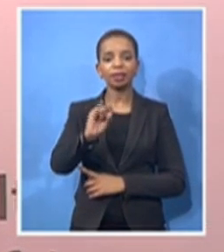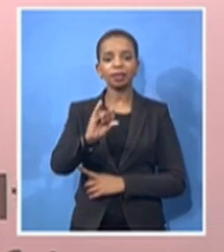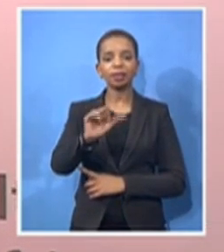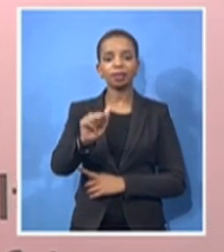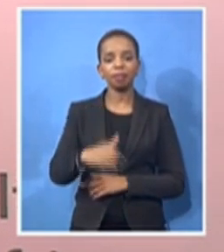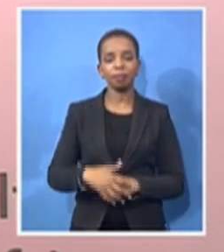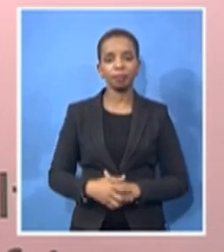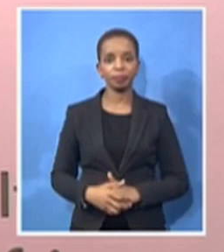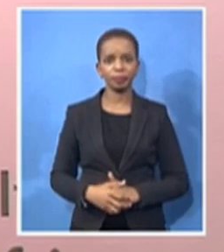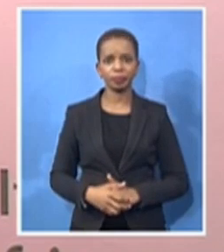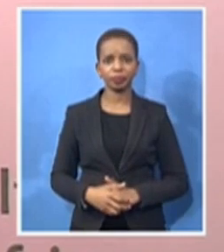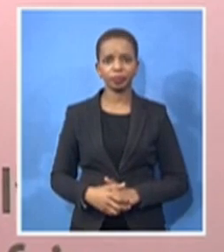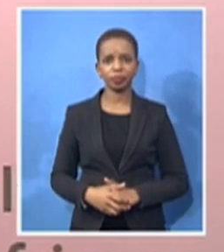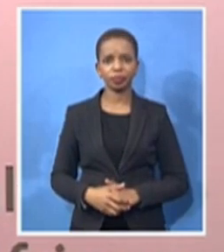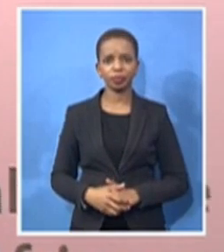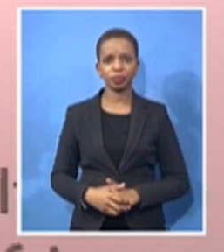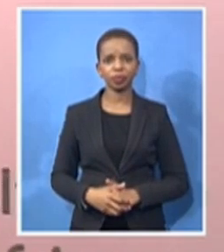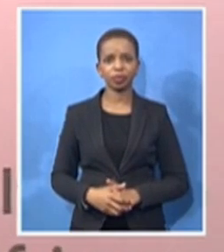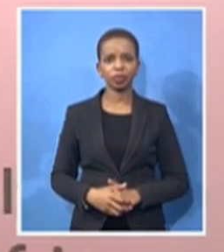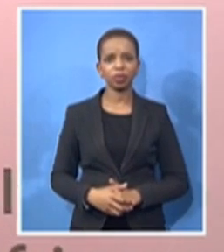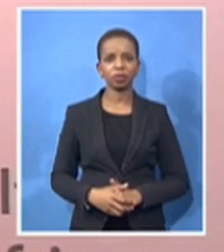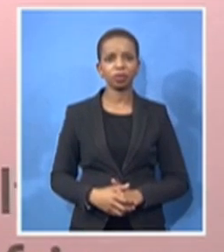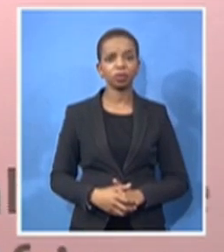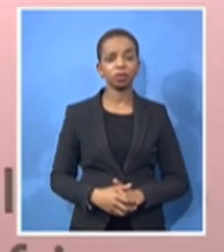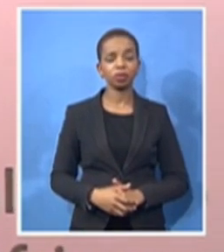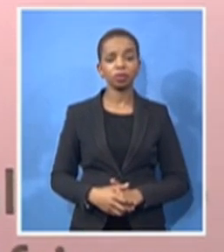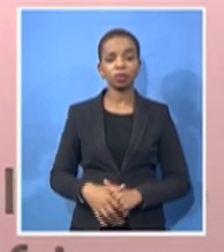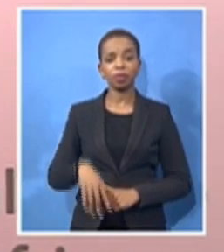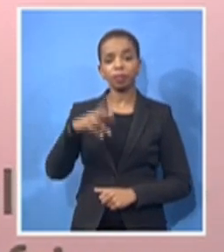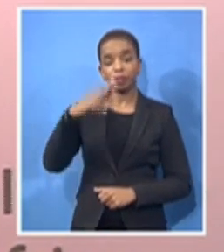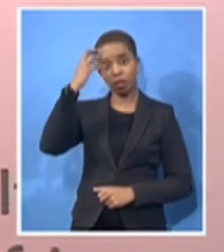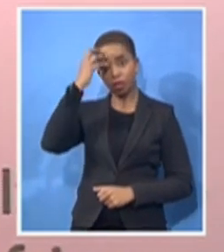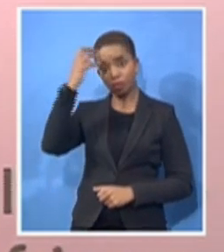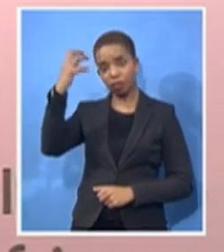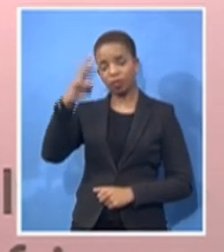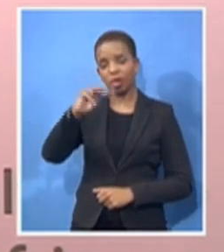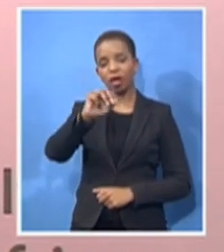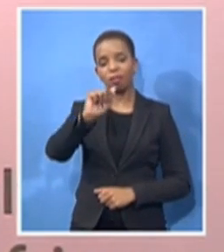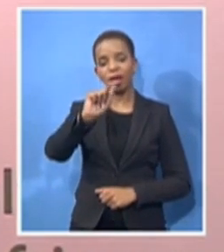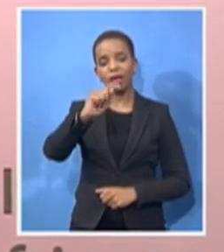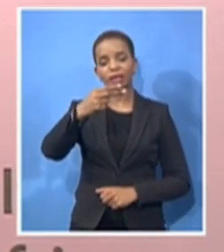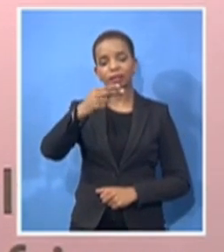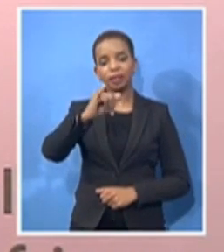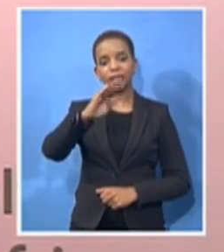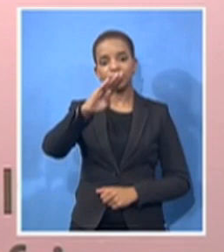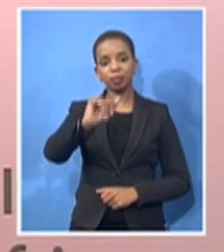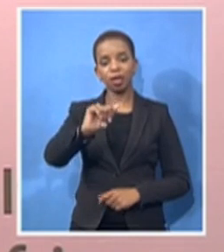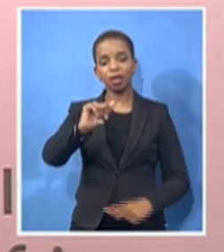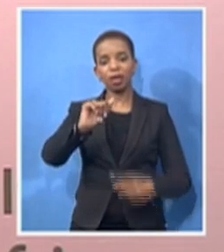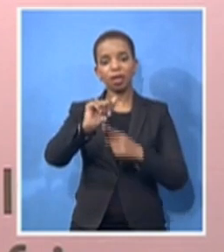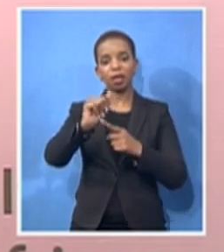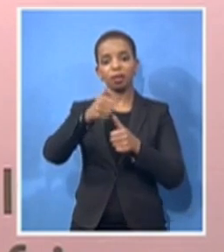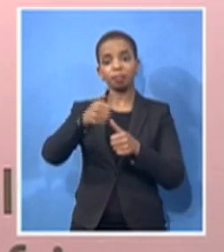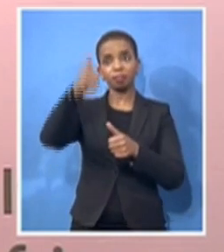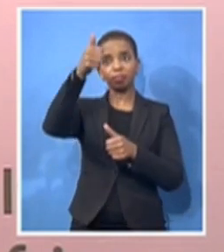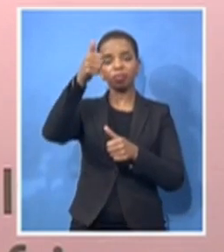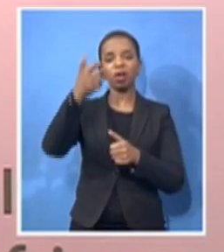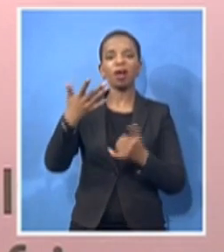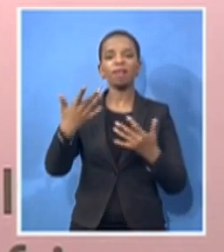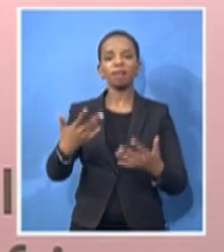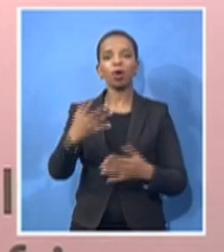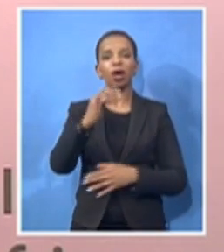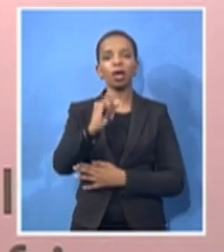Rudo Lufuno Mativa, Head of Intensive Care Unit, other members of